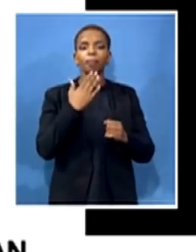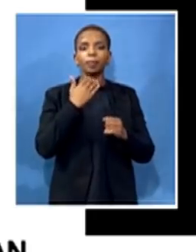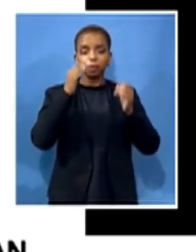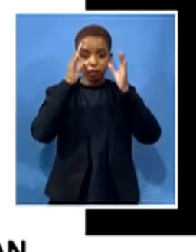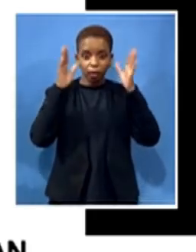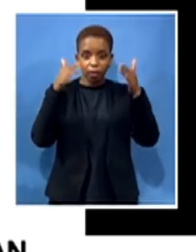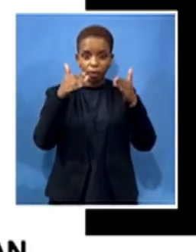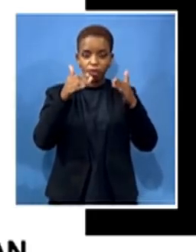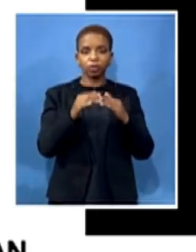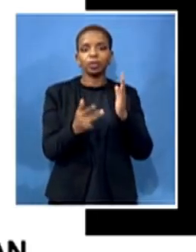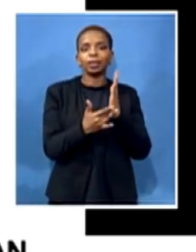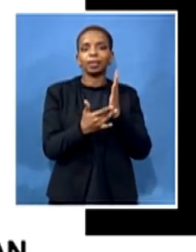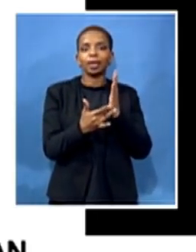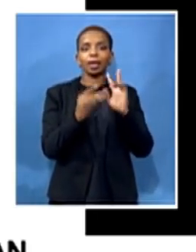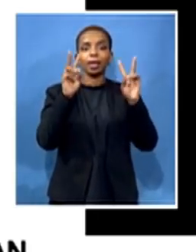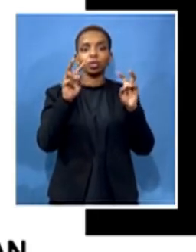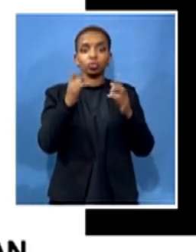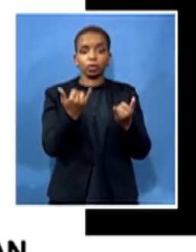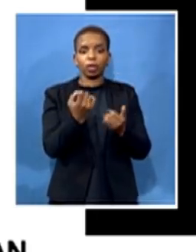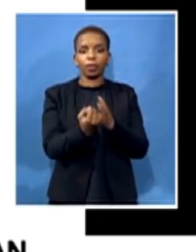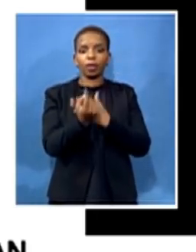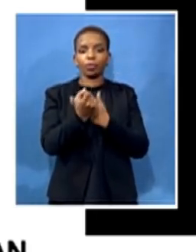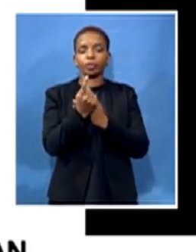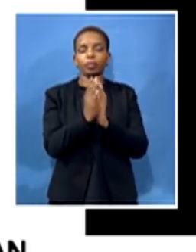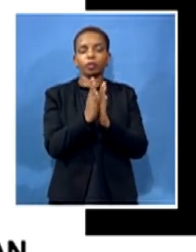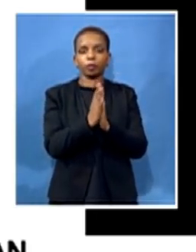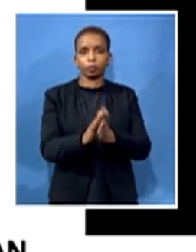raised, please? Can we continue?